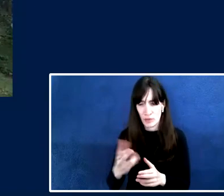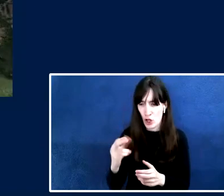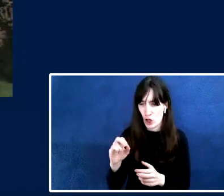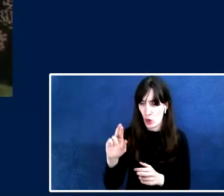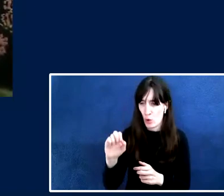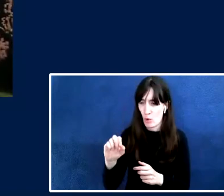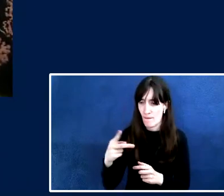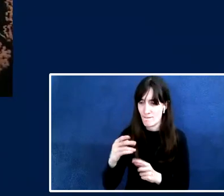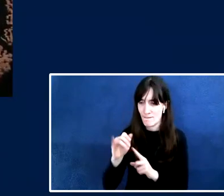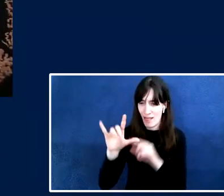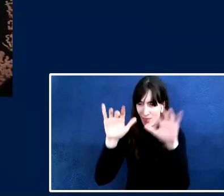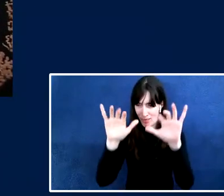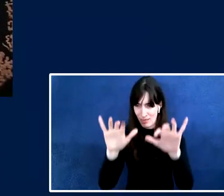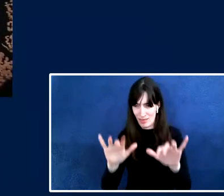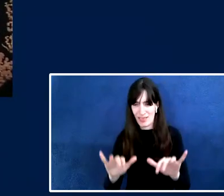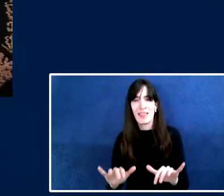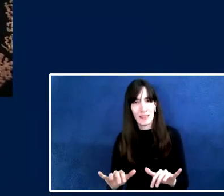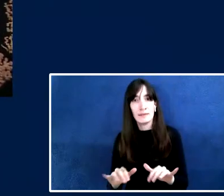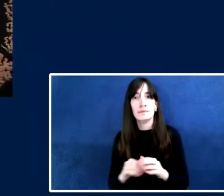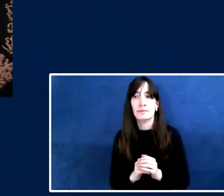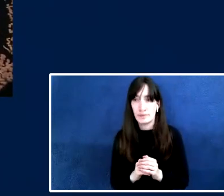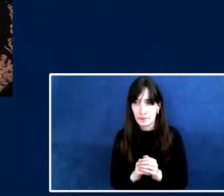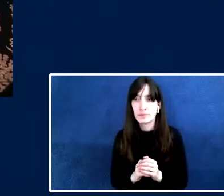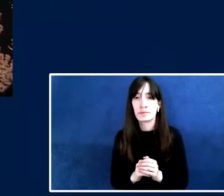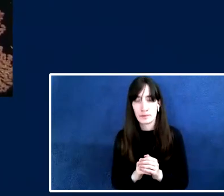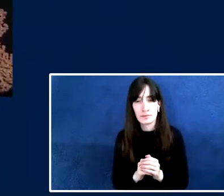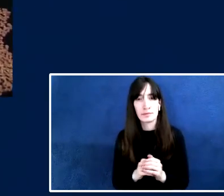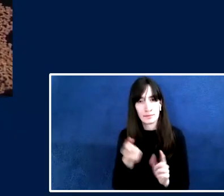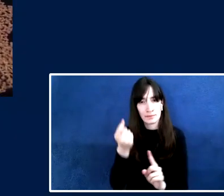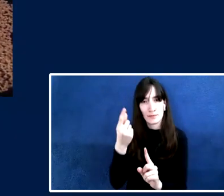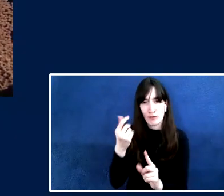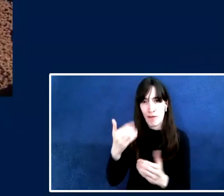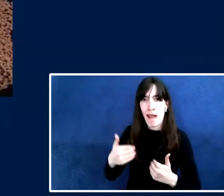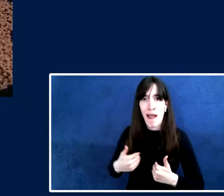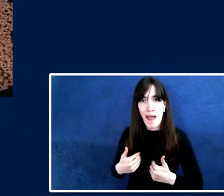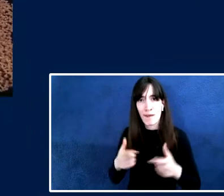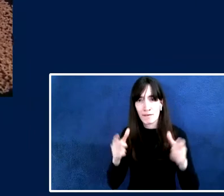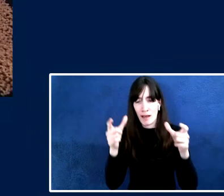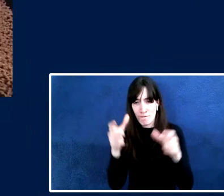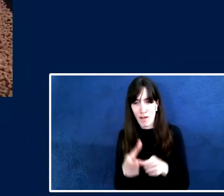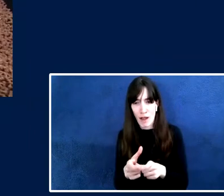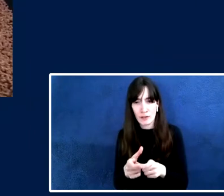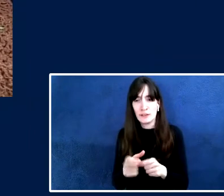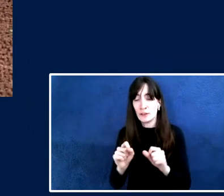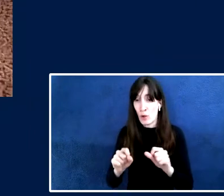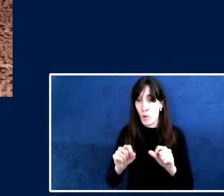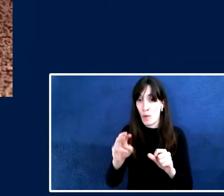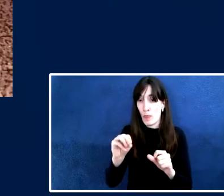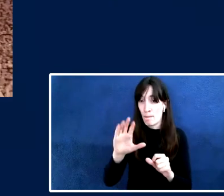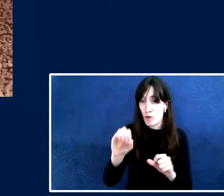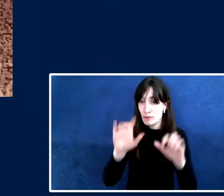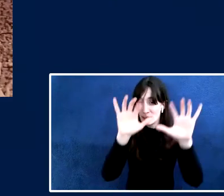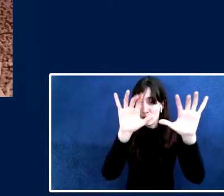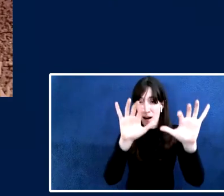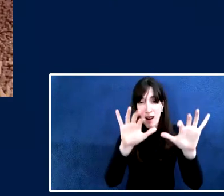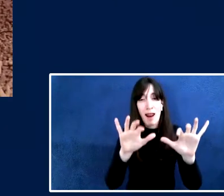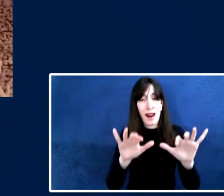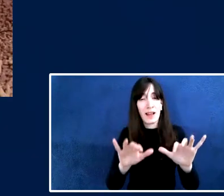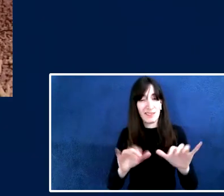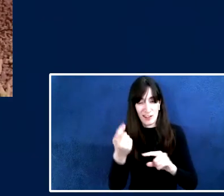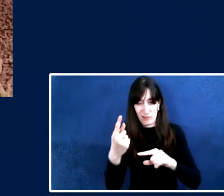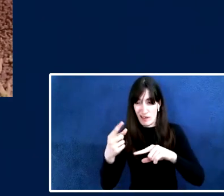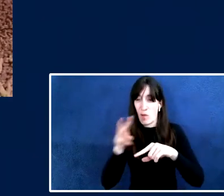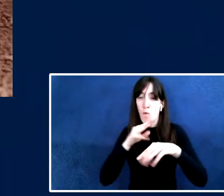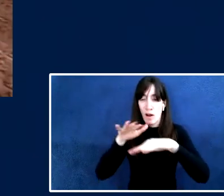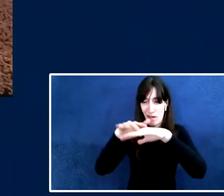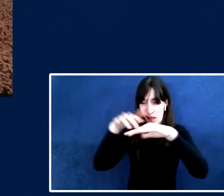above. Traps, sort of like a funnel that capture marine snow or the sinking organic debris from the surface. I'll take a